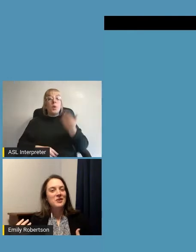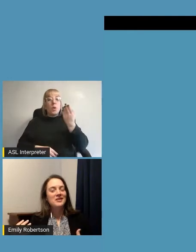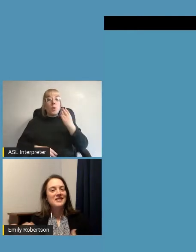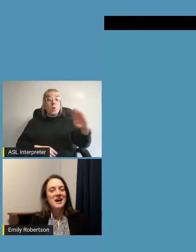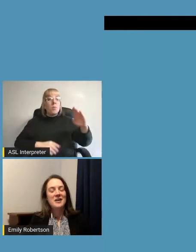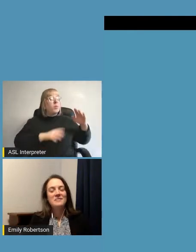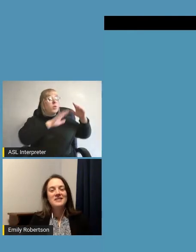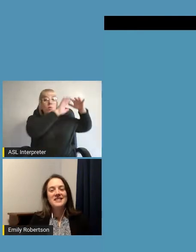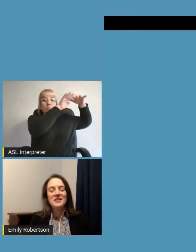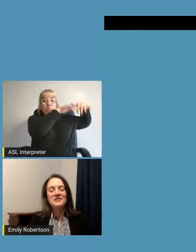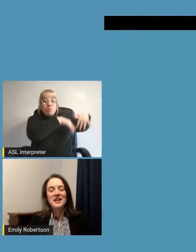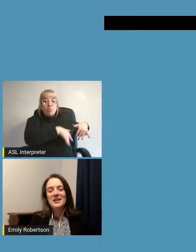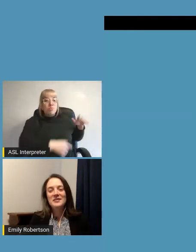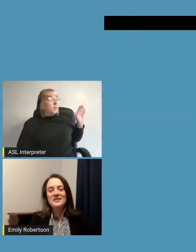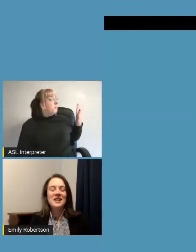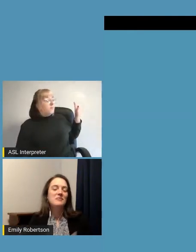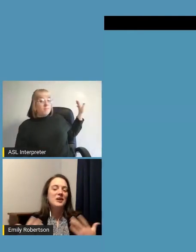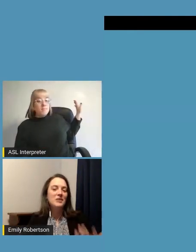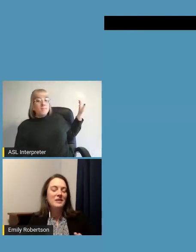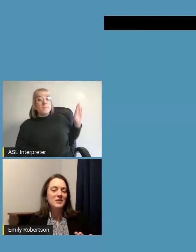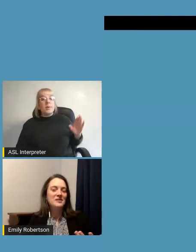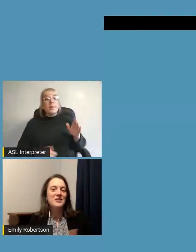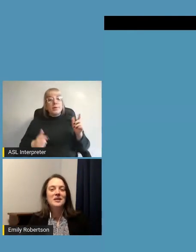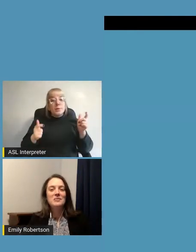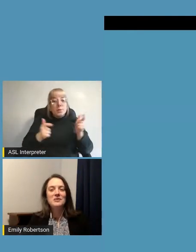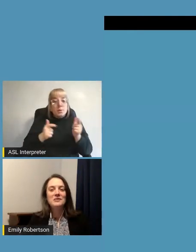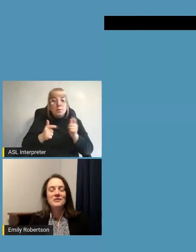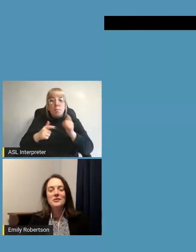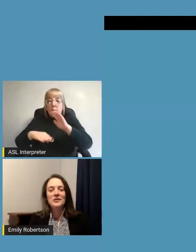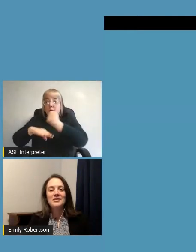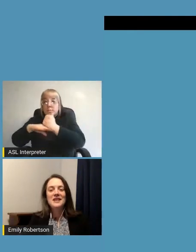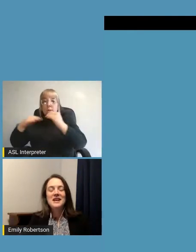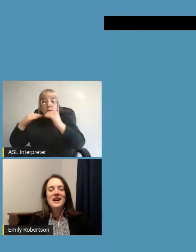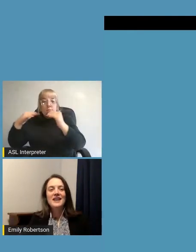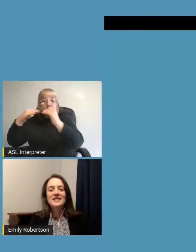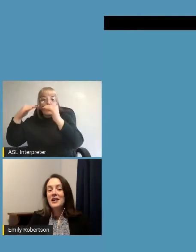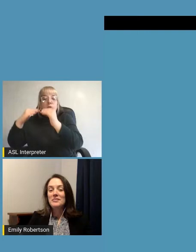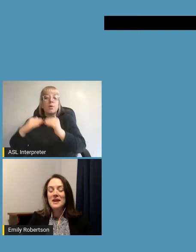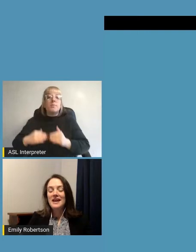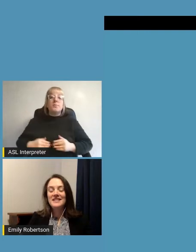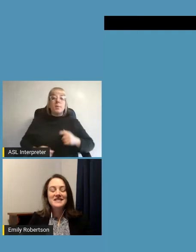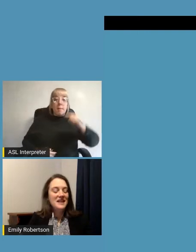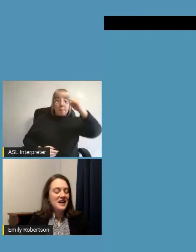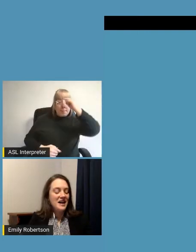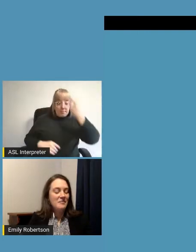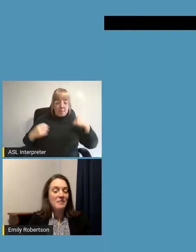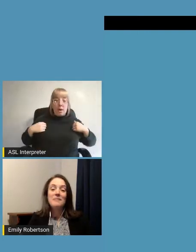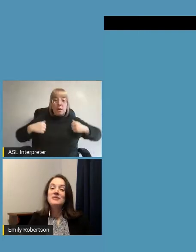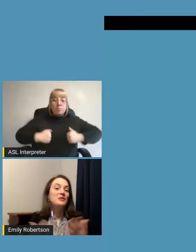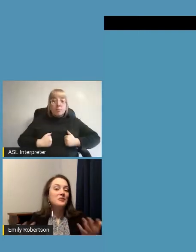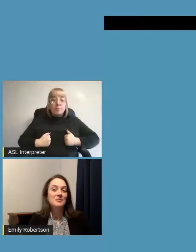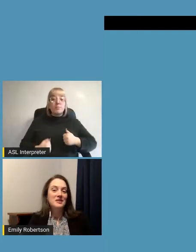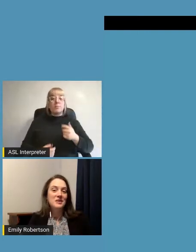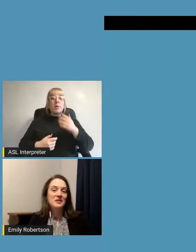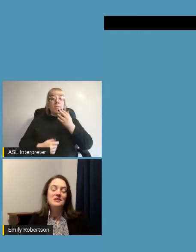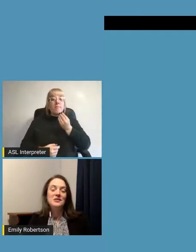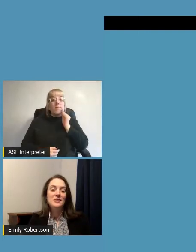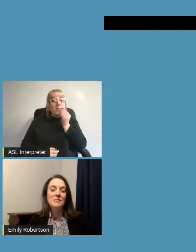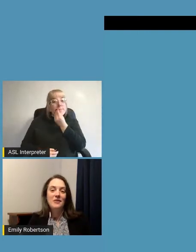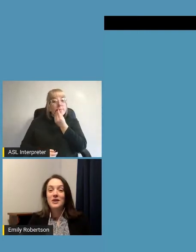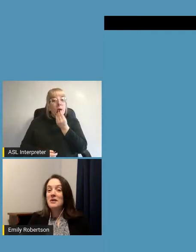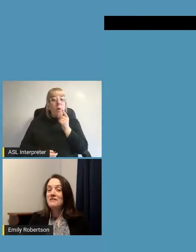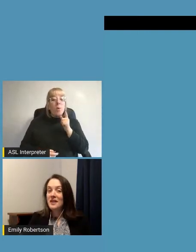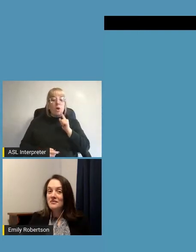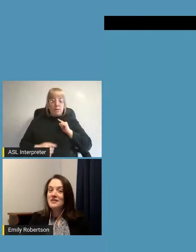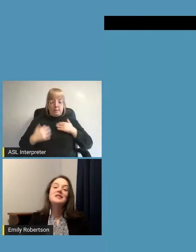with a small set of shelves, and I'm wearing a black blazer and a blue floral top. And I'm absolutely thrilled to be speaking to